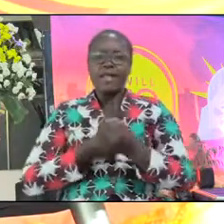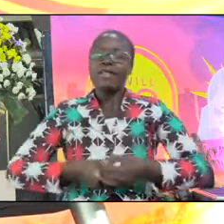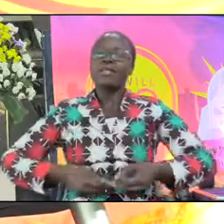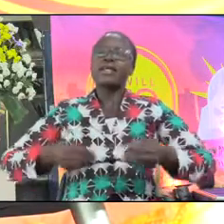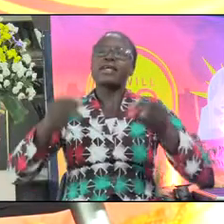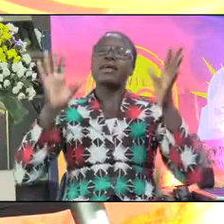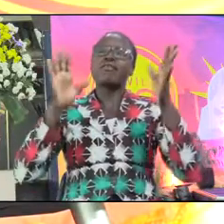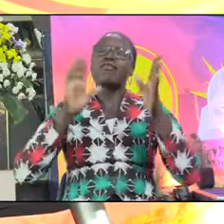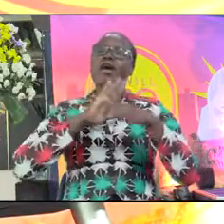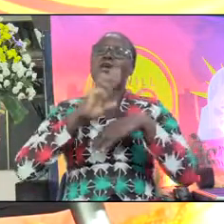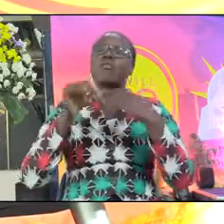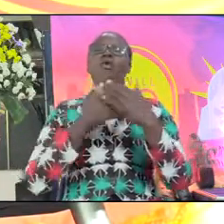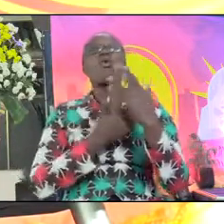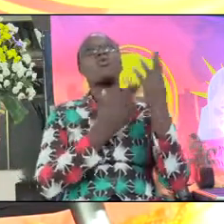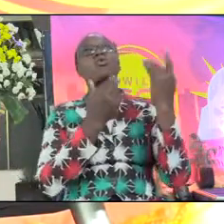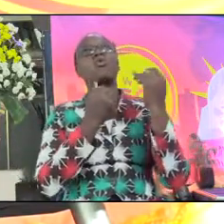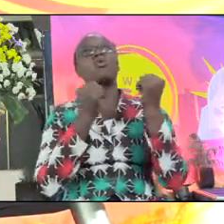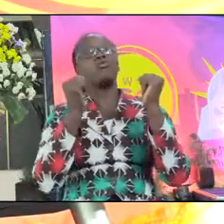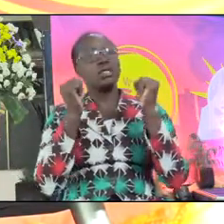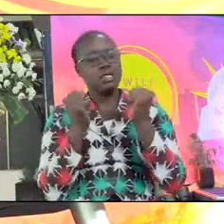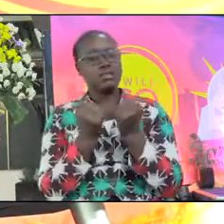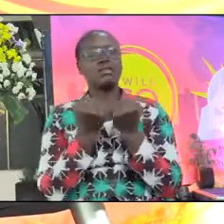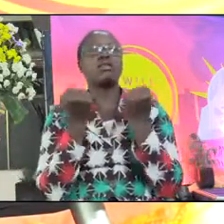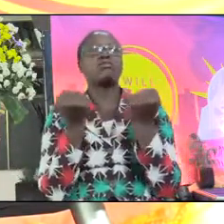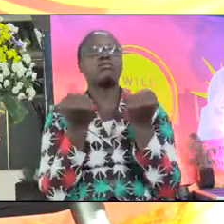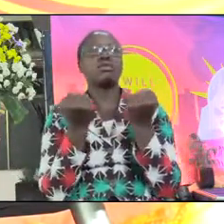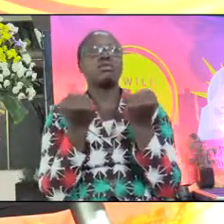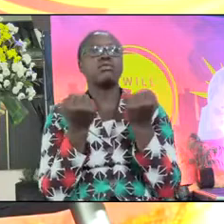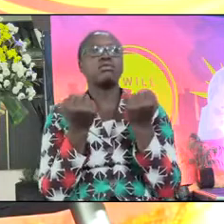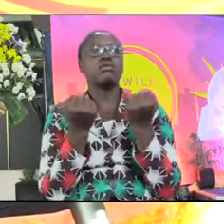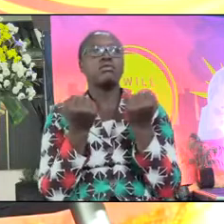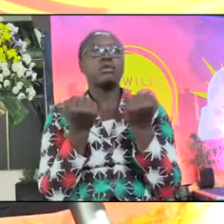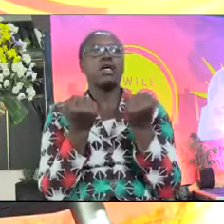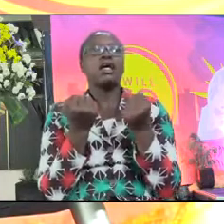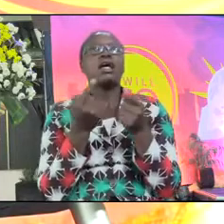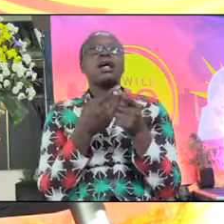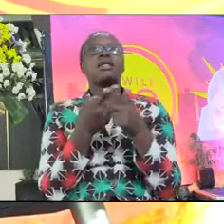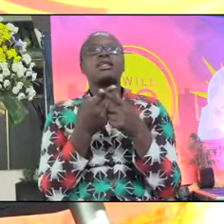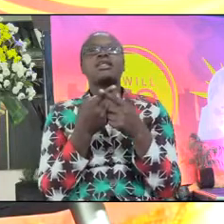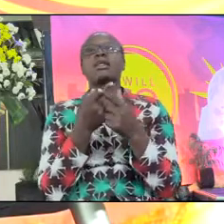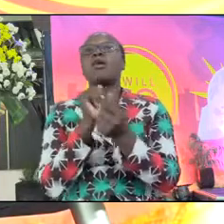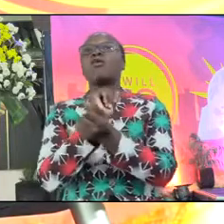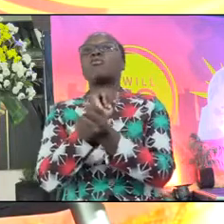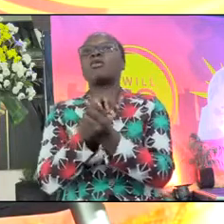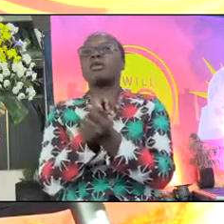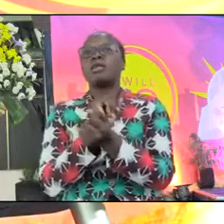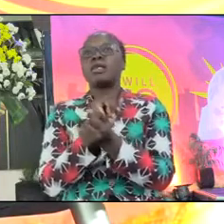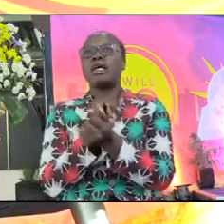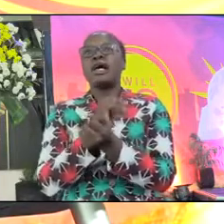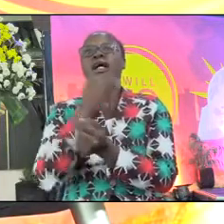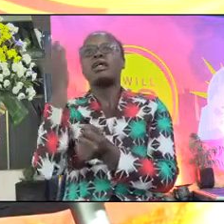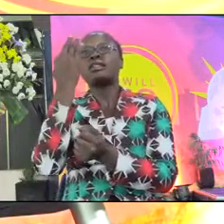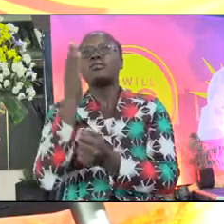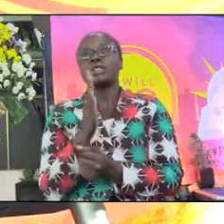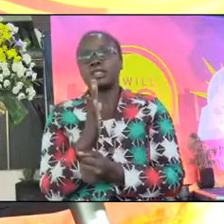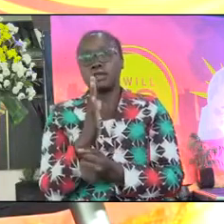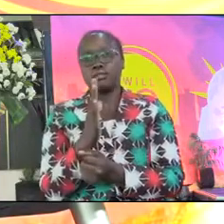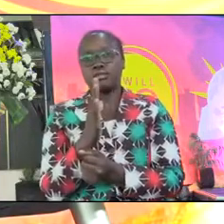up all hope of being saved. And then Paul, the preacher,